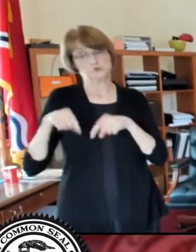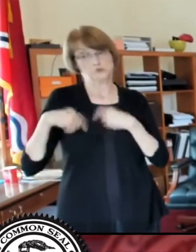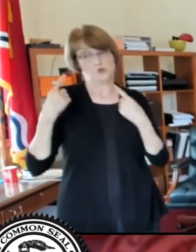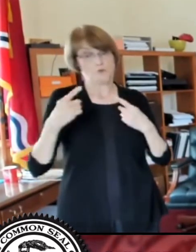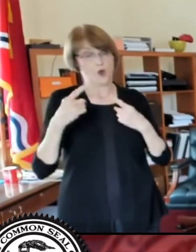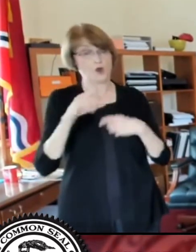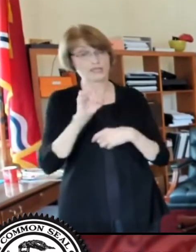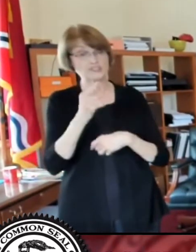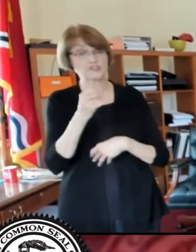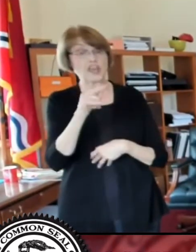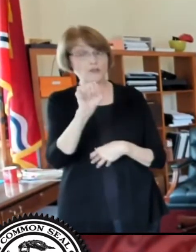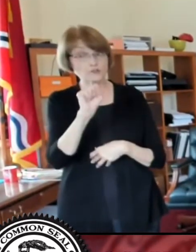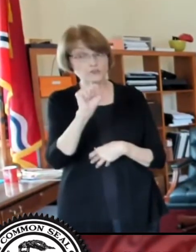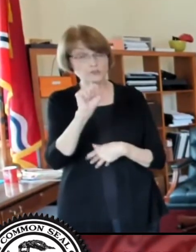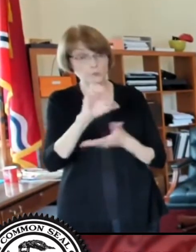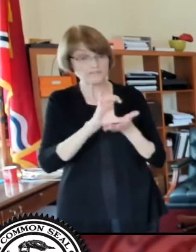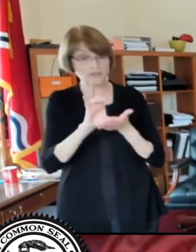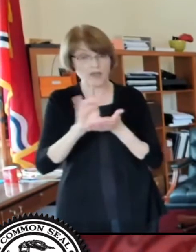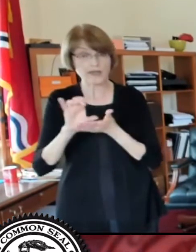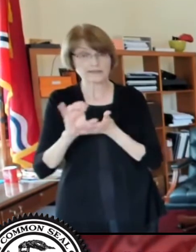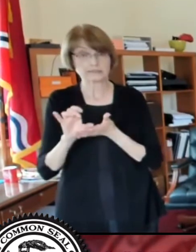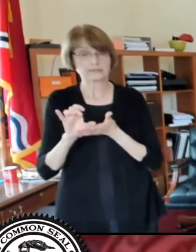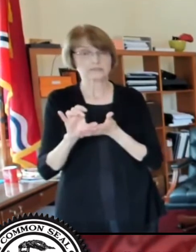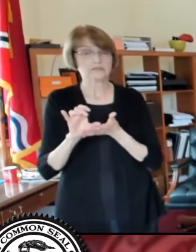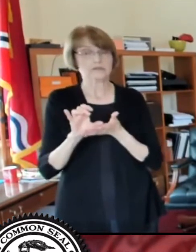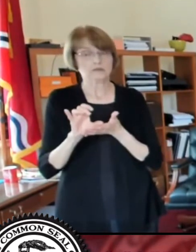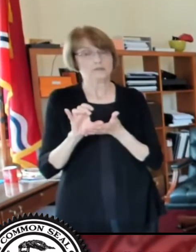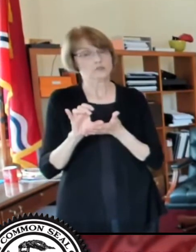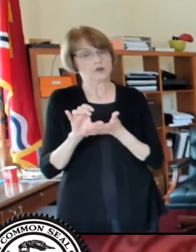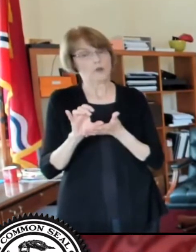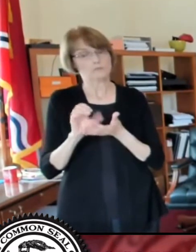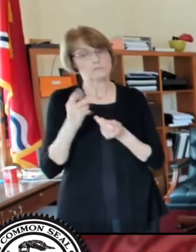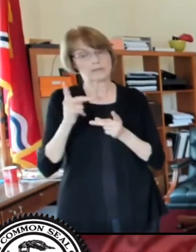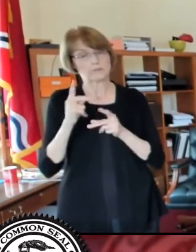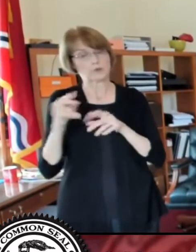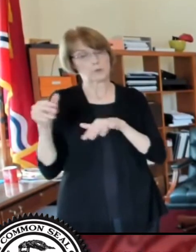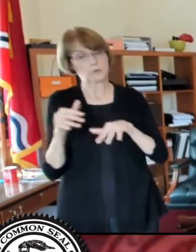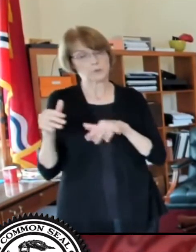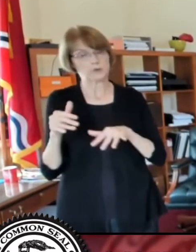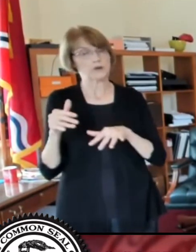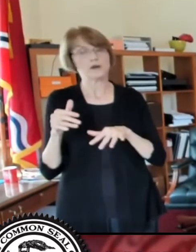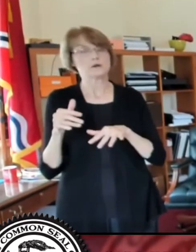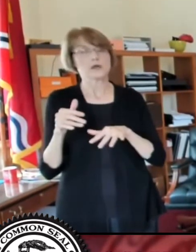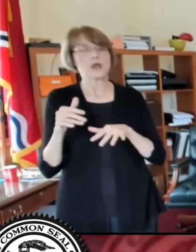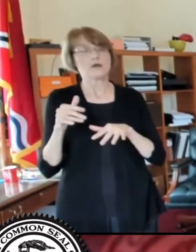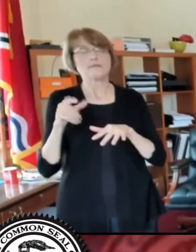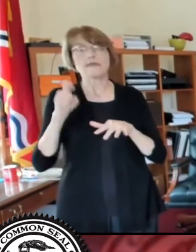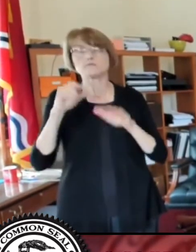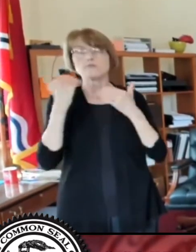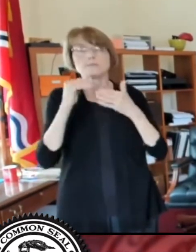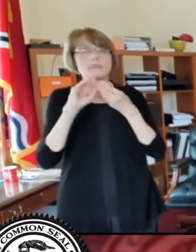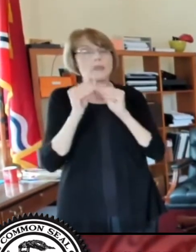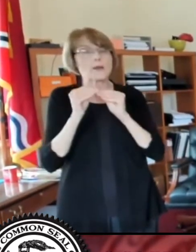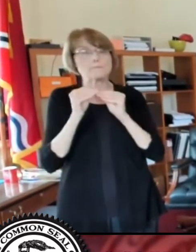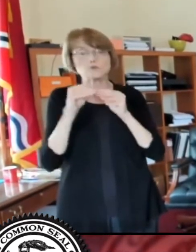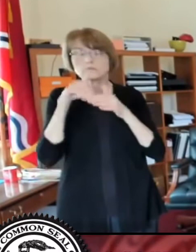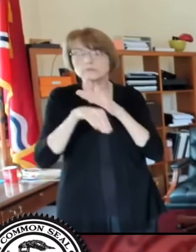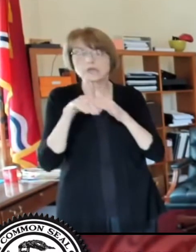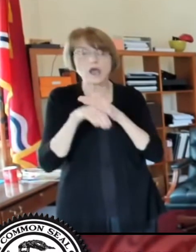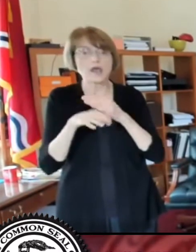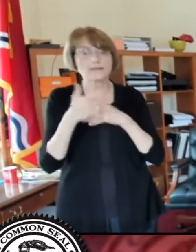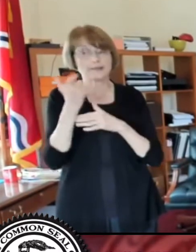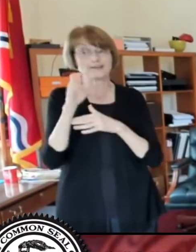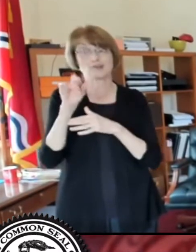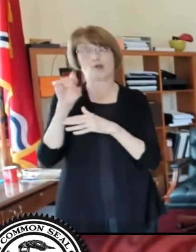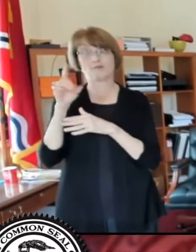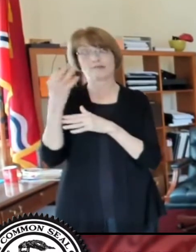on had to reduce their populations due to COVID, because they could not have that many people in the space.